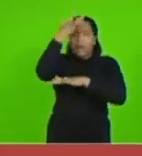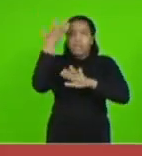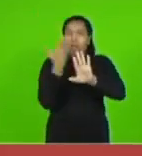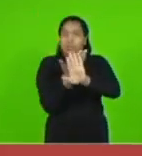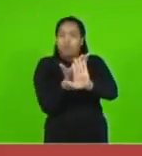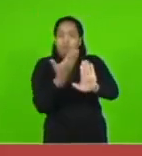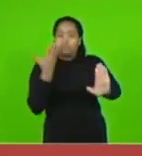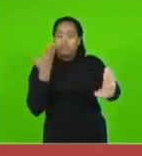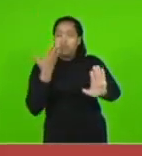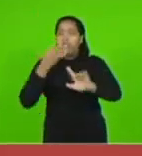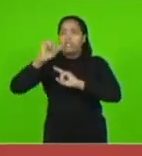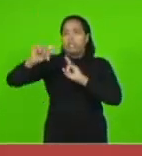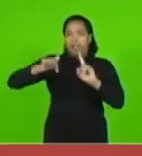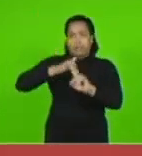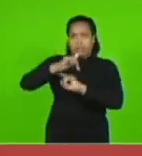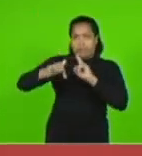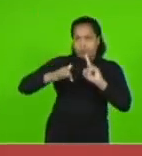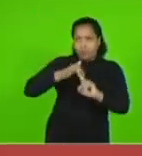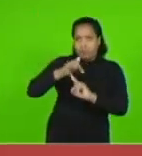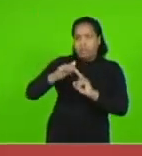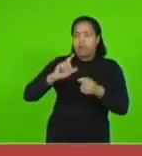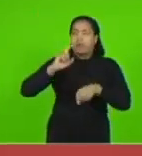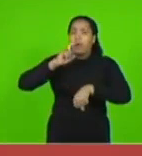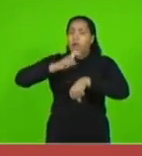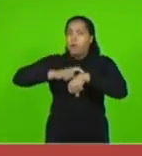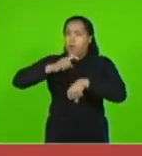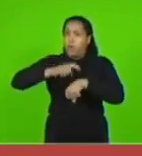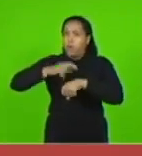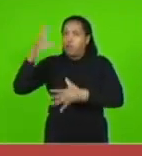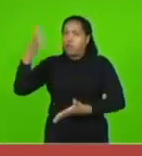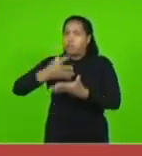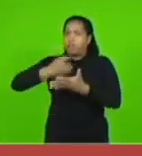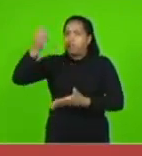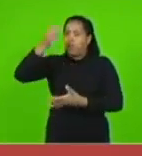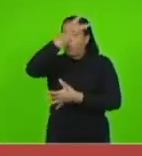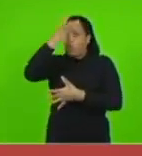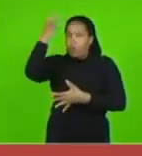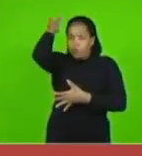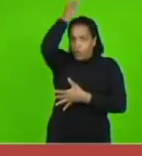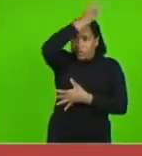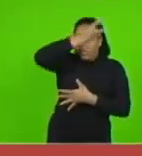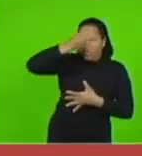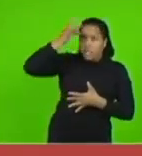So this rapture, this first coming is going to be for the ones who